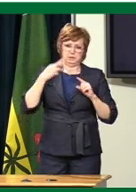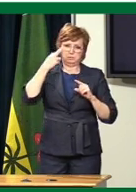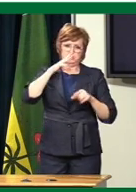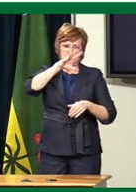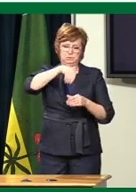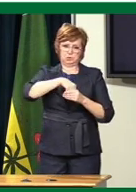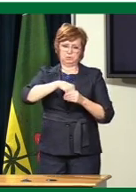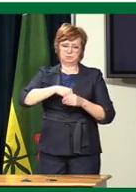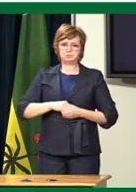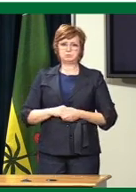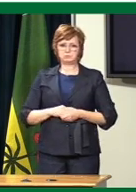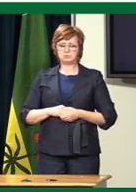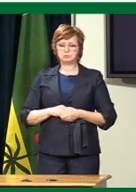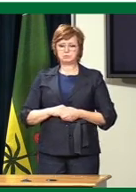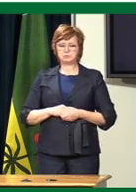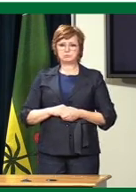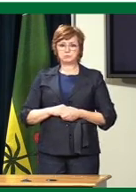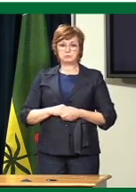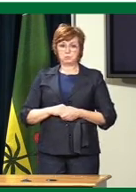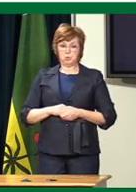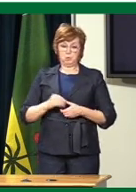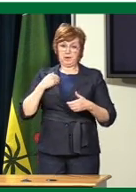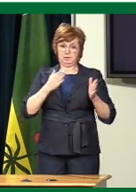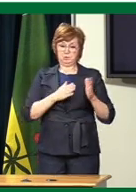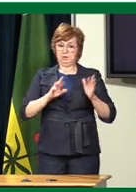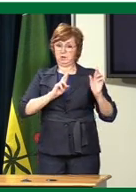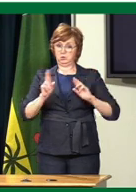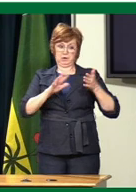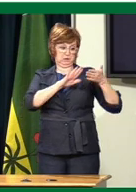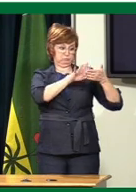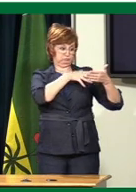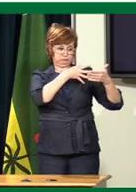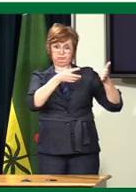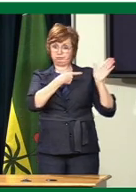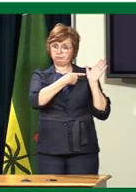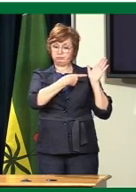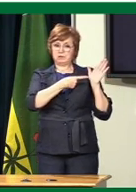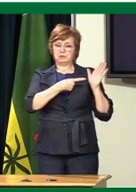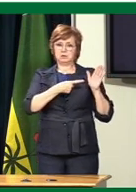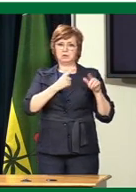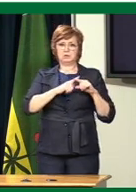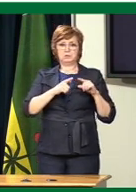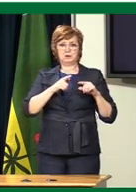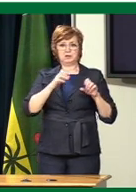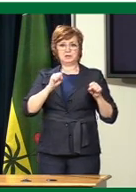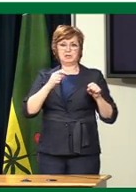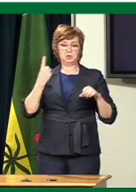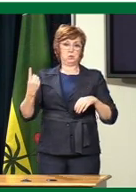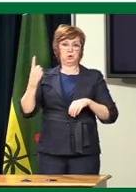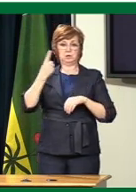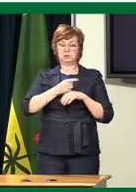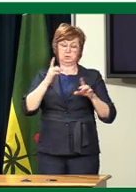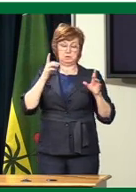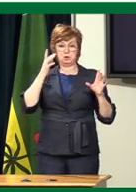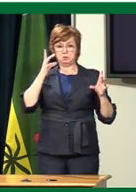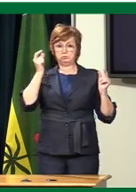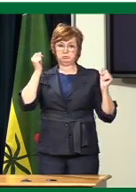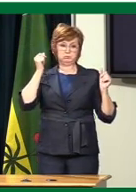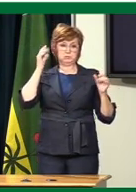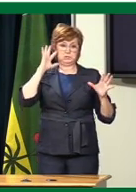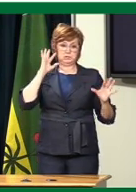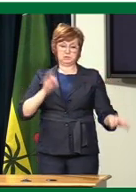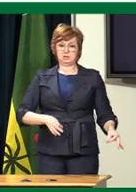hospitals. And we do have a strategy for doing that, but it's not a day, a single day decision where we're going to say it's time to light them up. It's